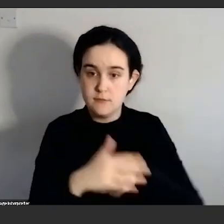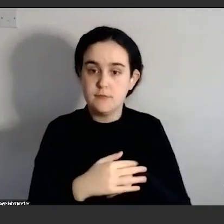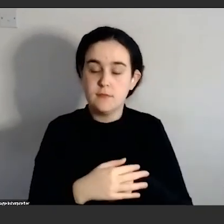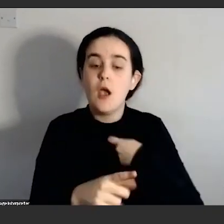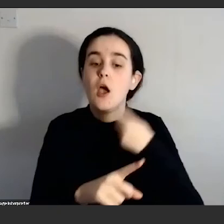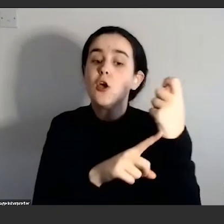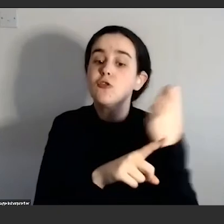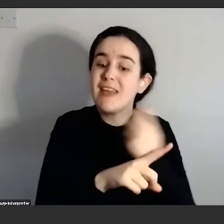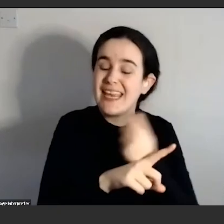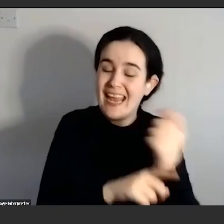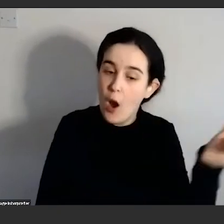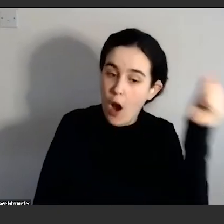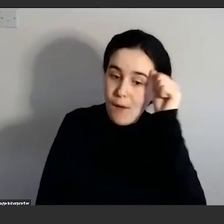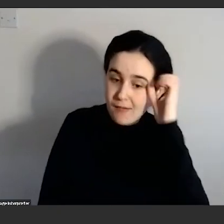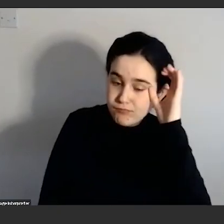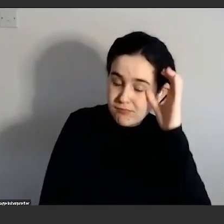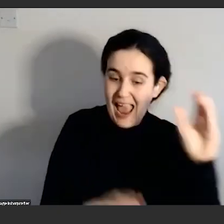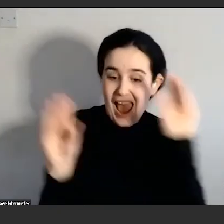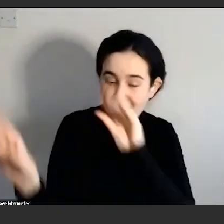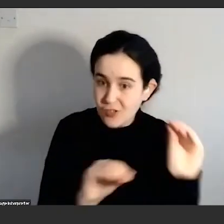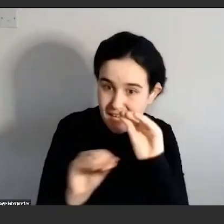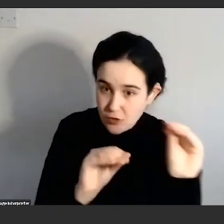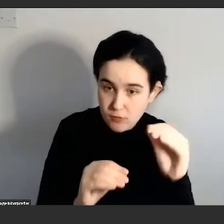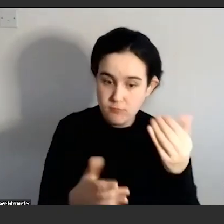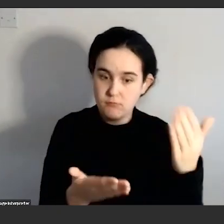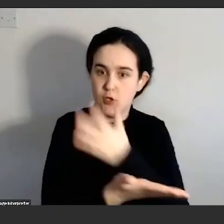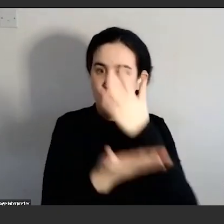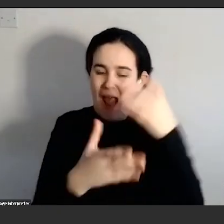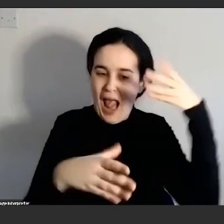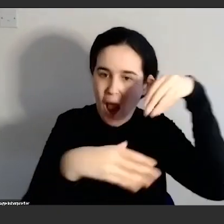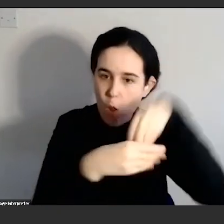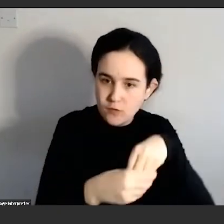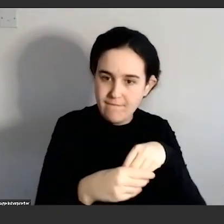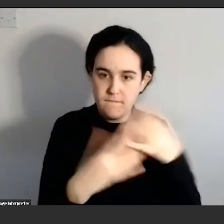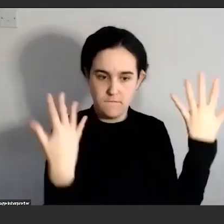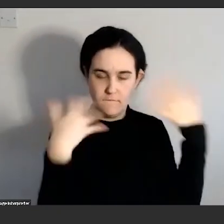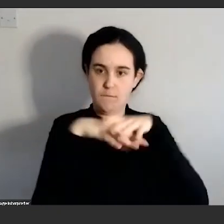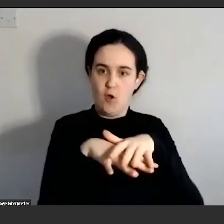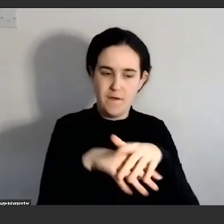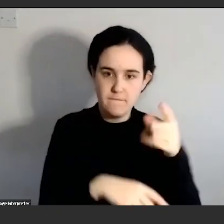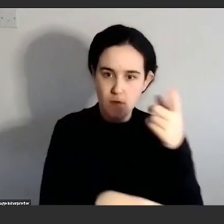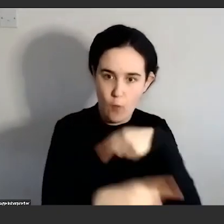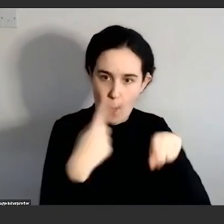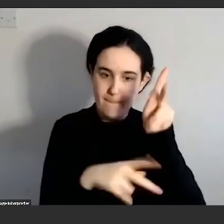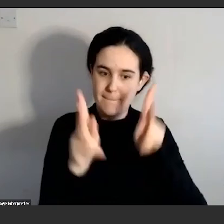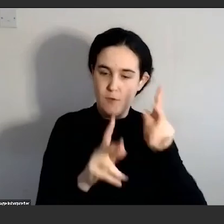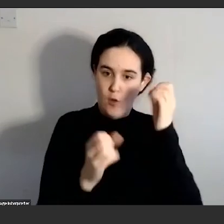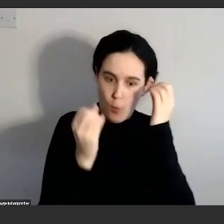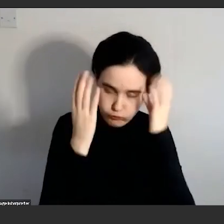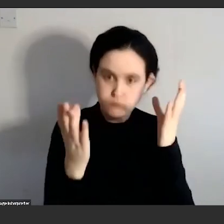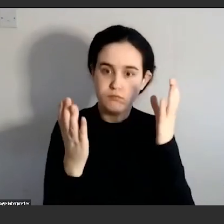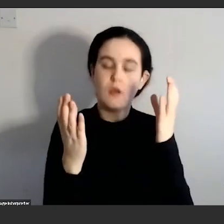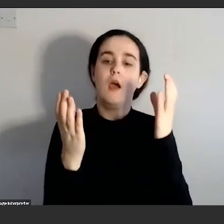that people know how to get support when they need it. We have a dedicated disability answer desk, we call it